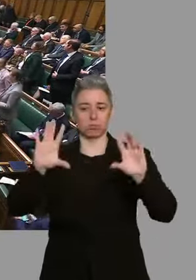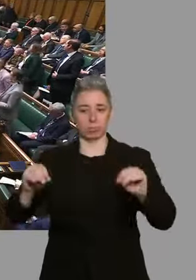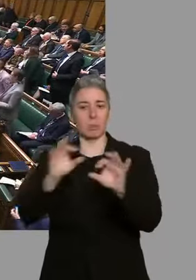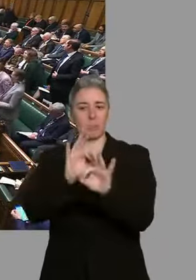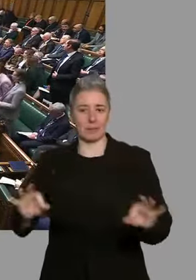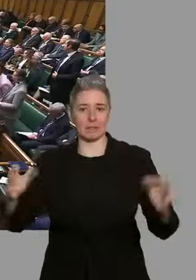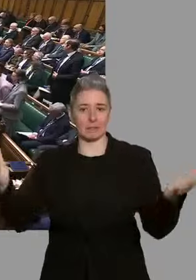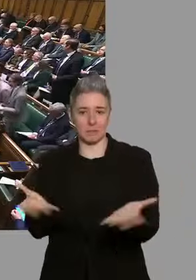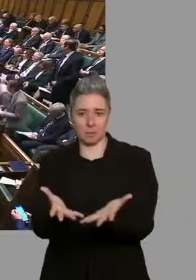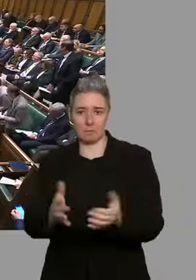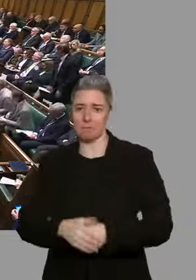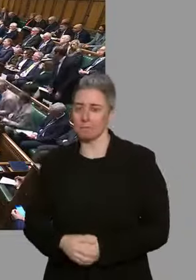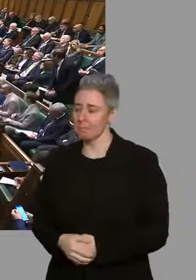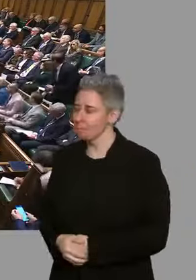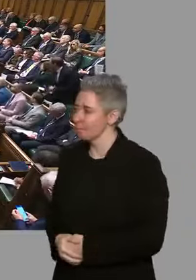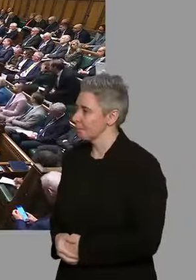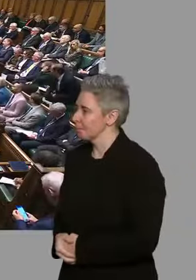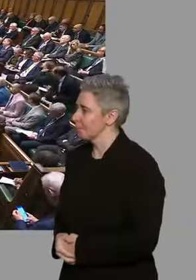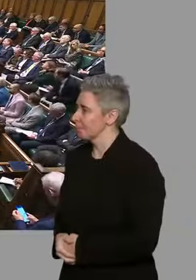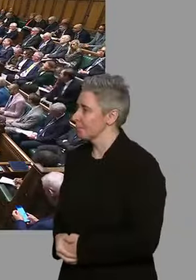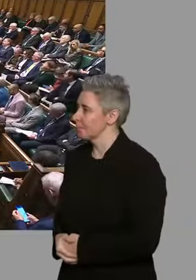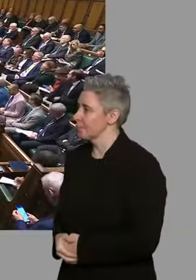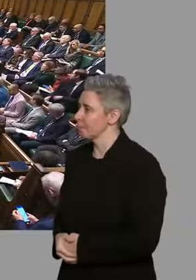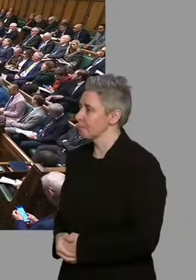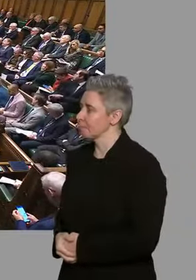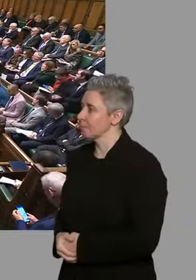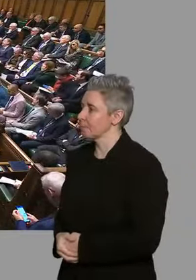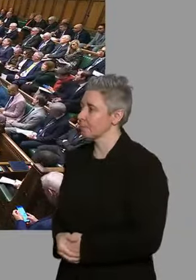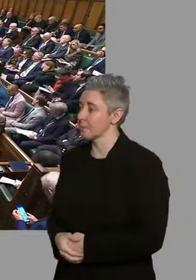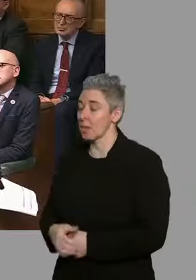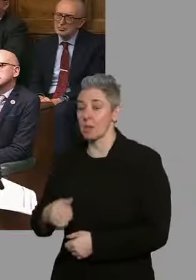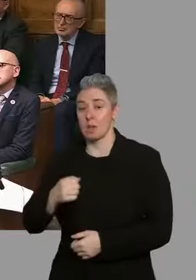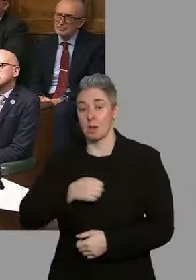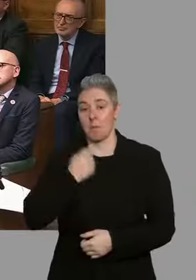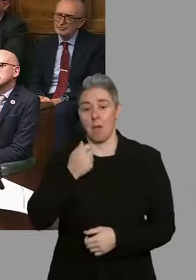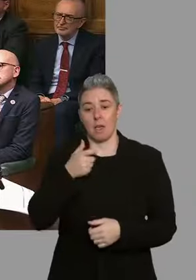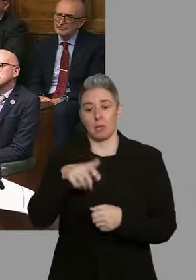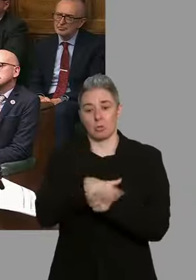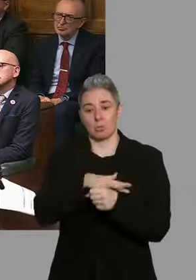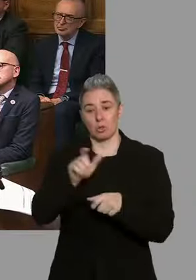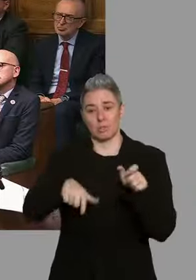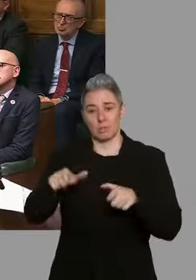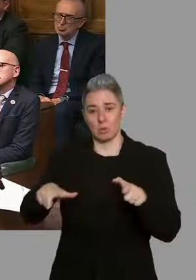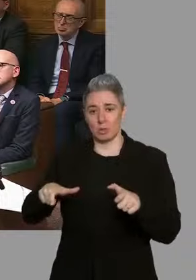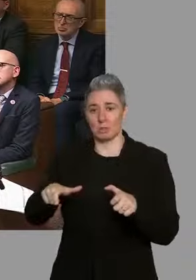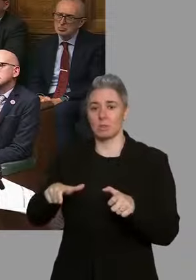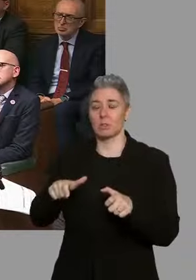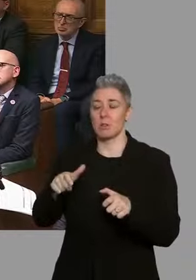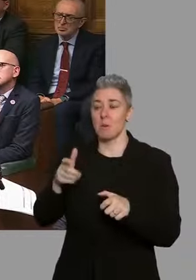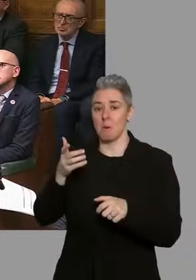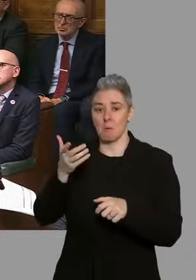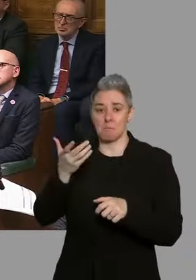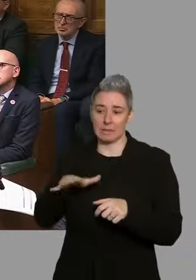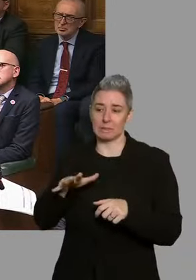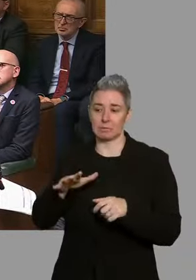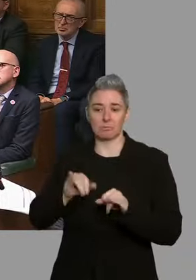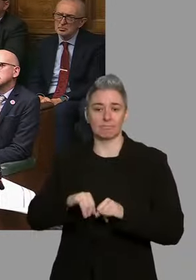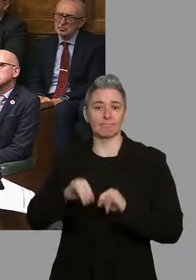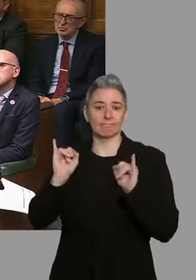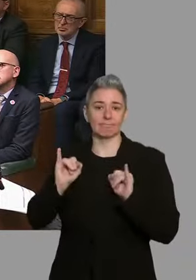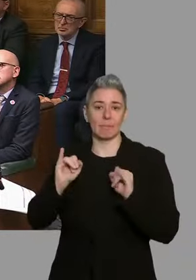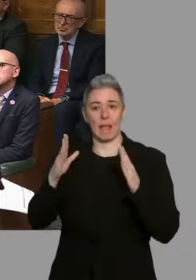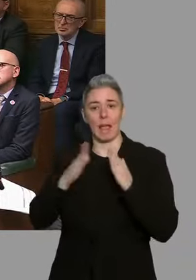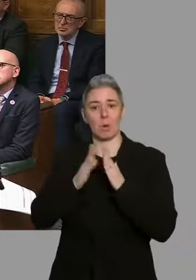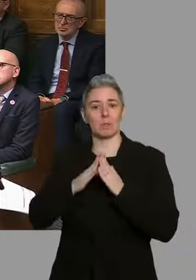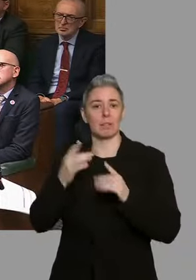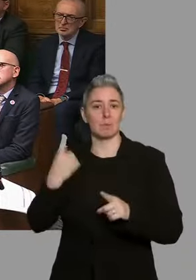My constituents in the east of Kirkintilly are experiencing a housing emergency. Not enough houses for families or for those